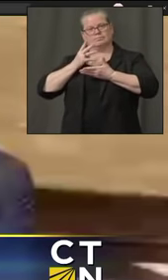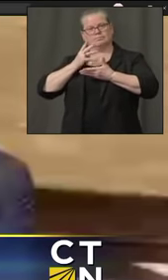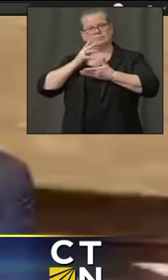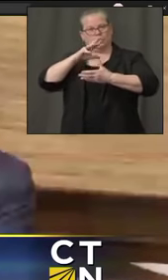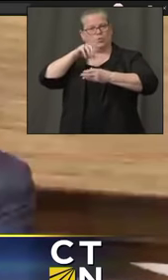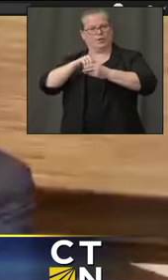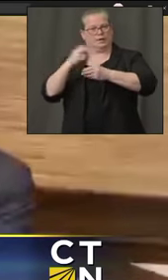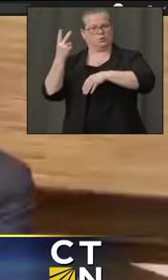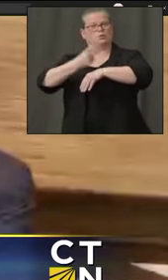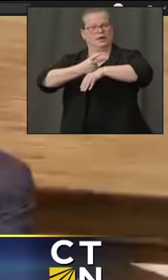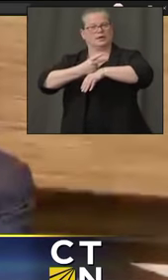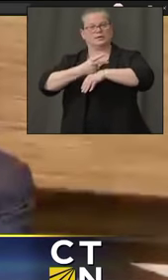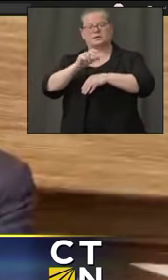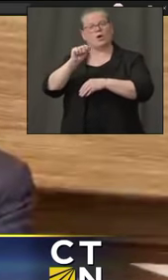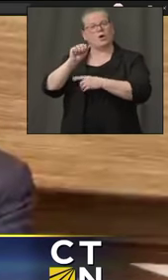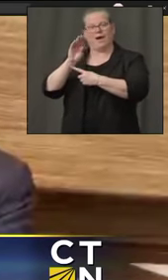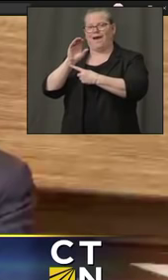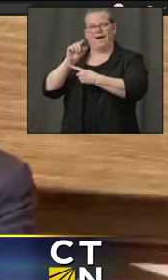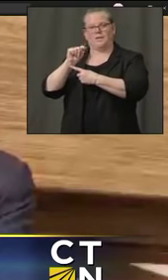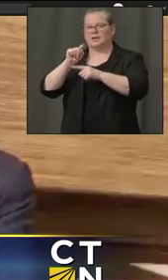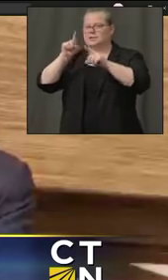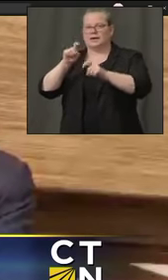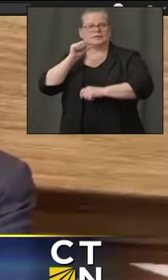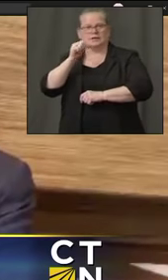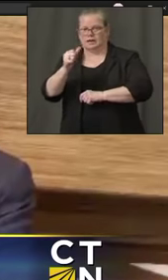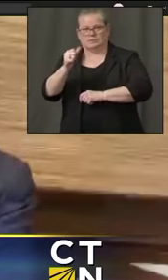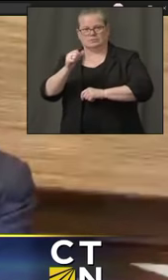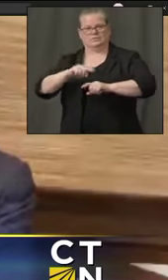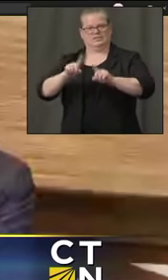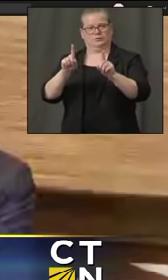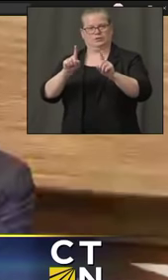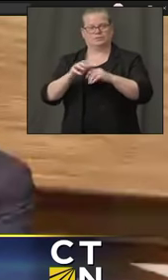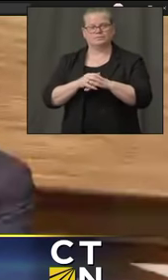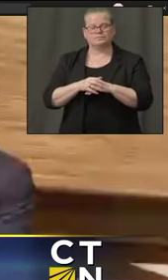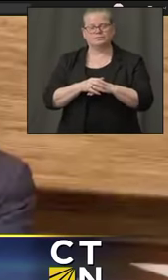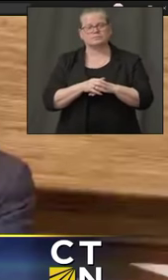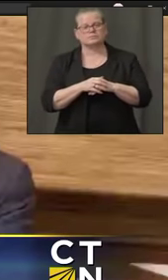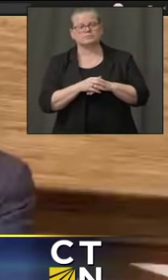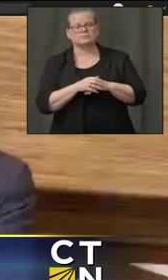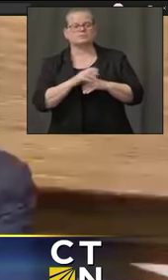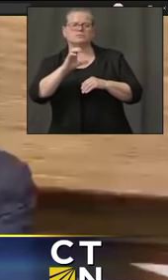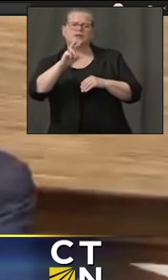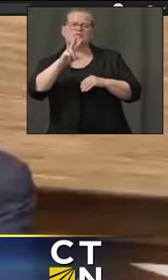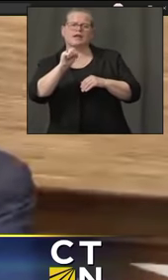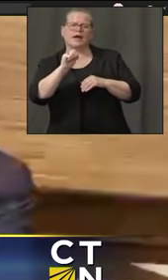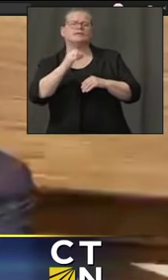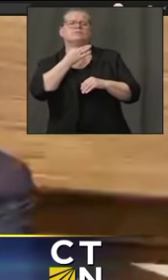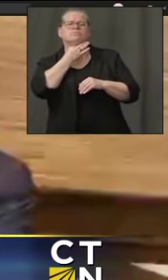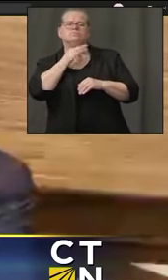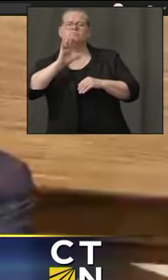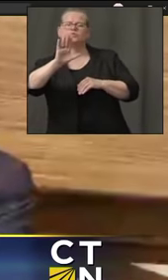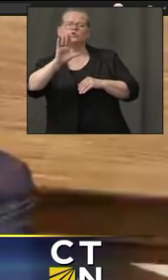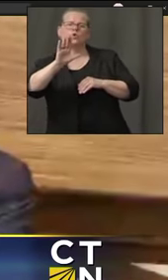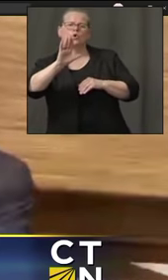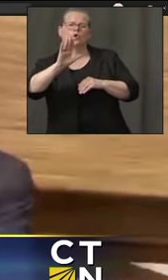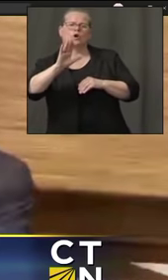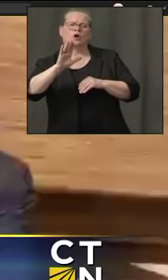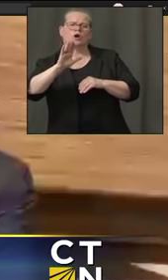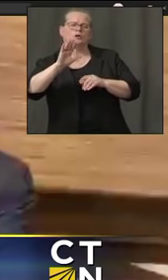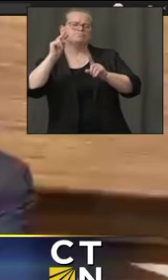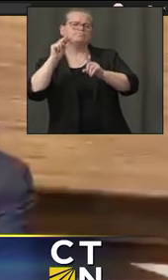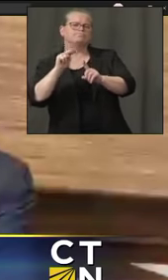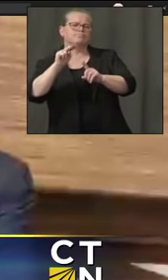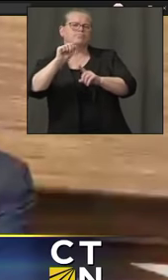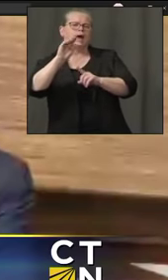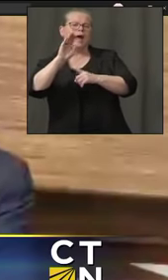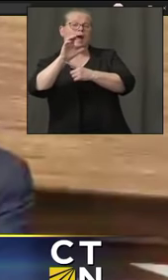test. And what's CVS's approach to Abbott at this point, given the FDA alert that